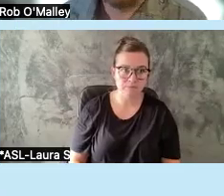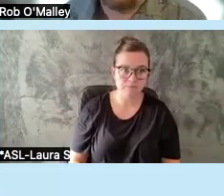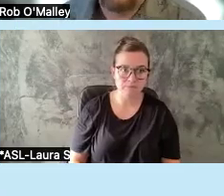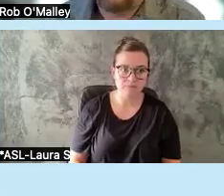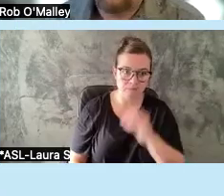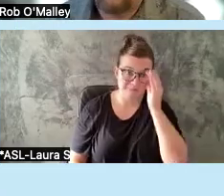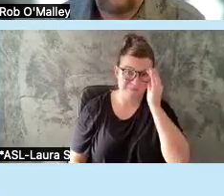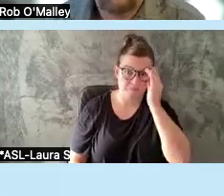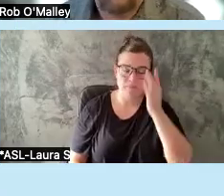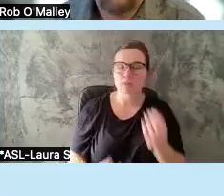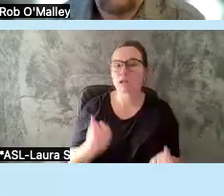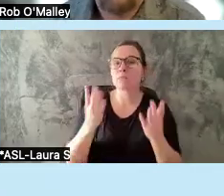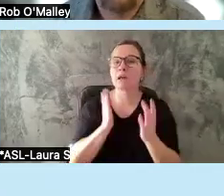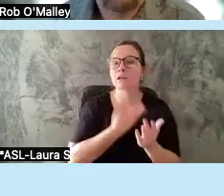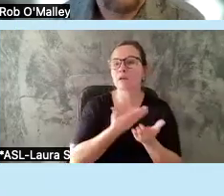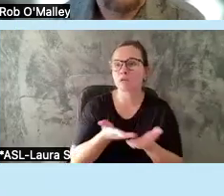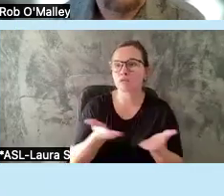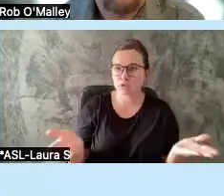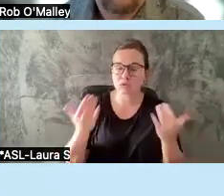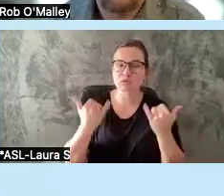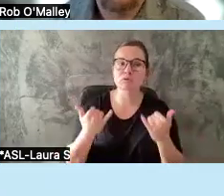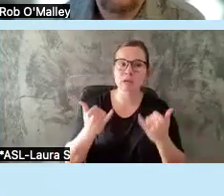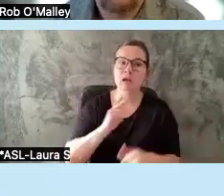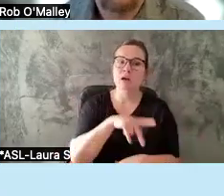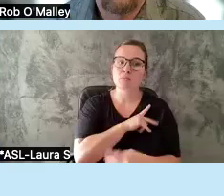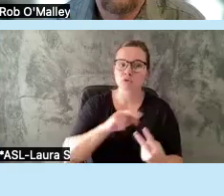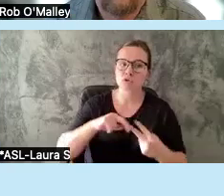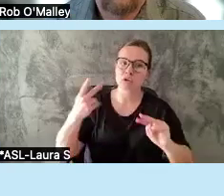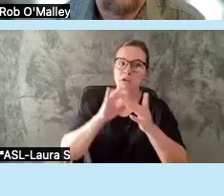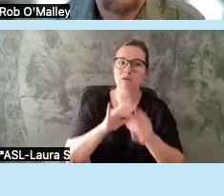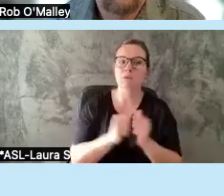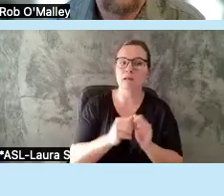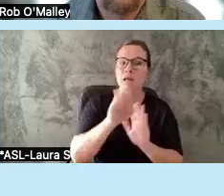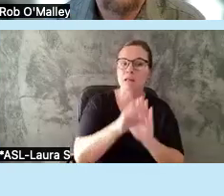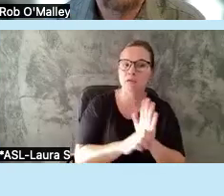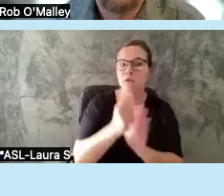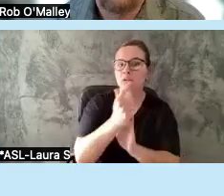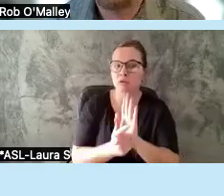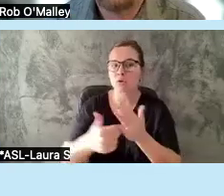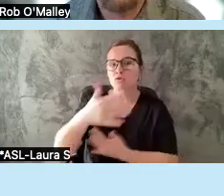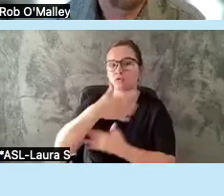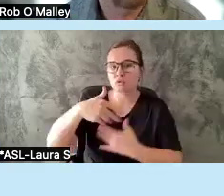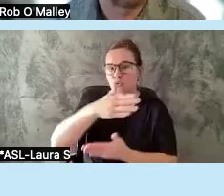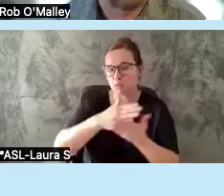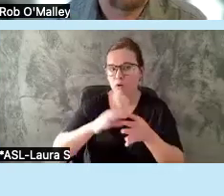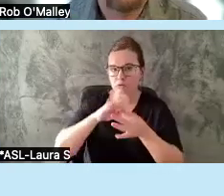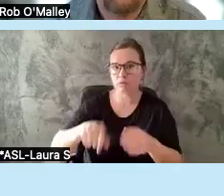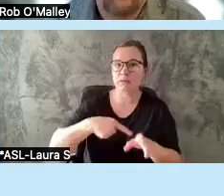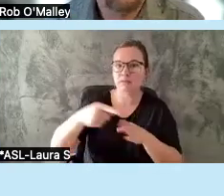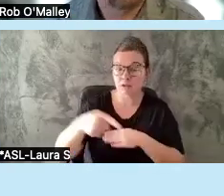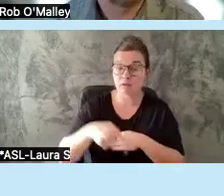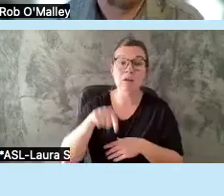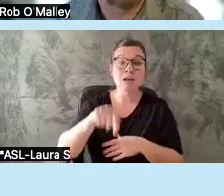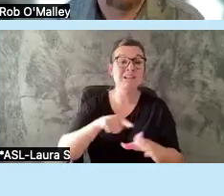So many of our resources in our program frame personal genetics around ethical, legal, and social dimensions of the field. We do this because the field is